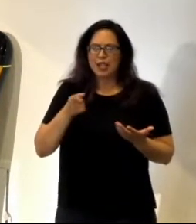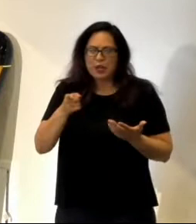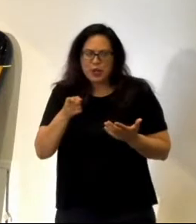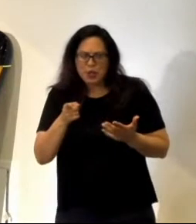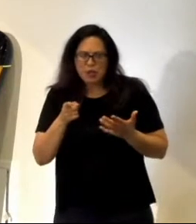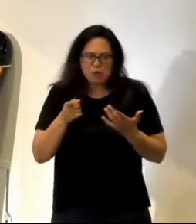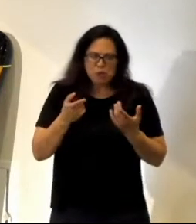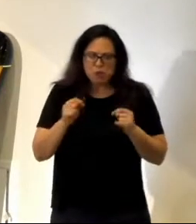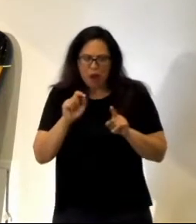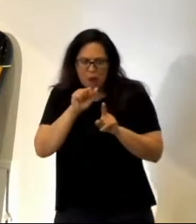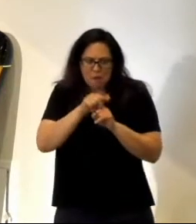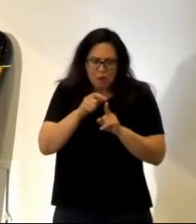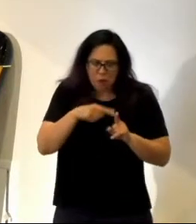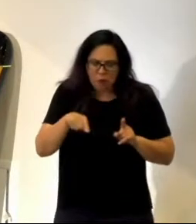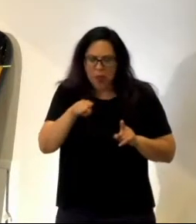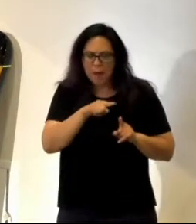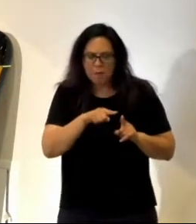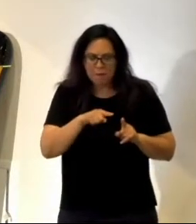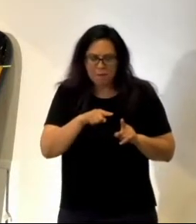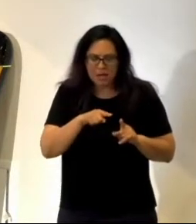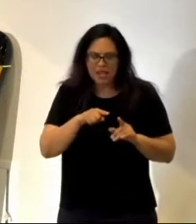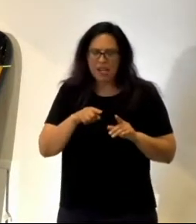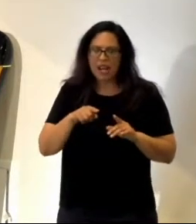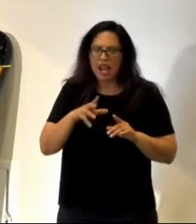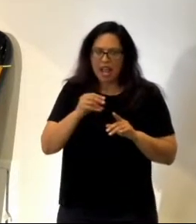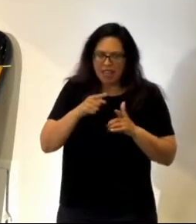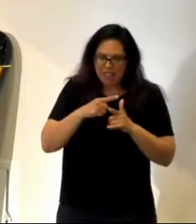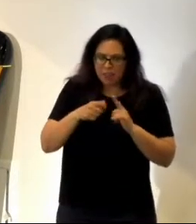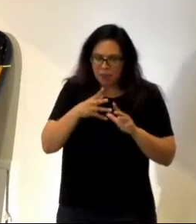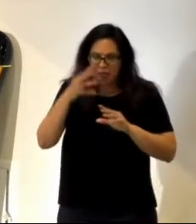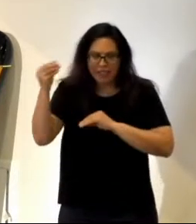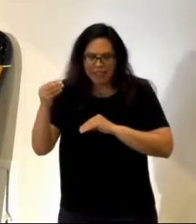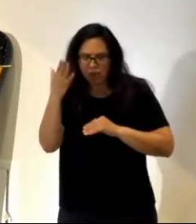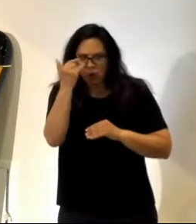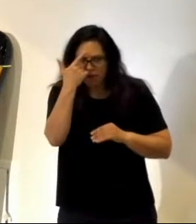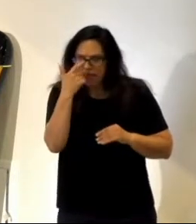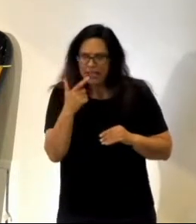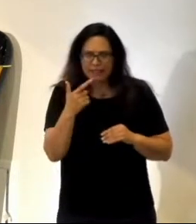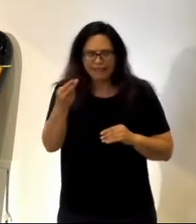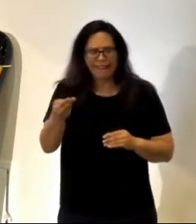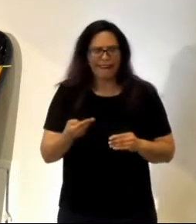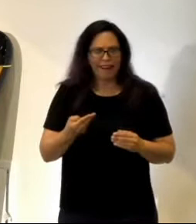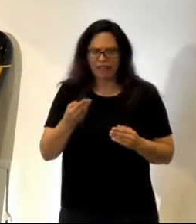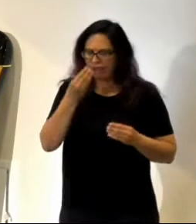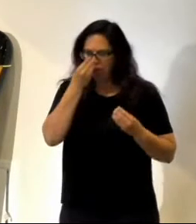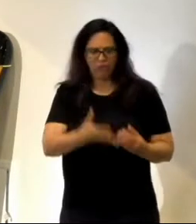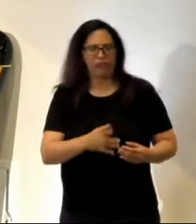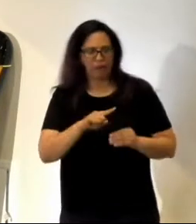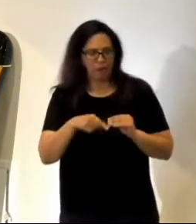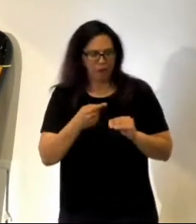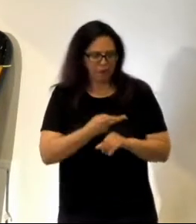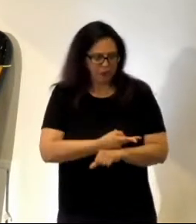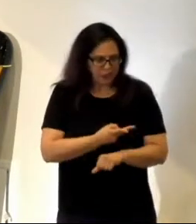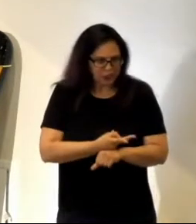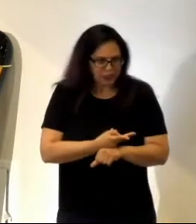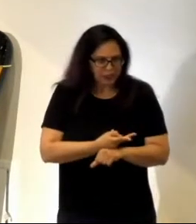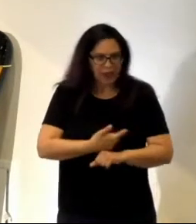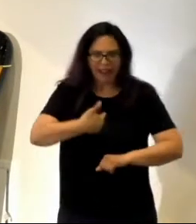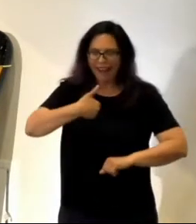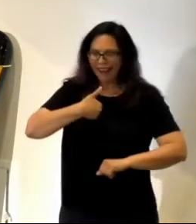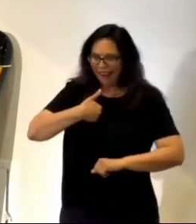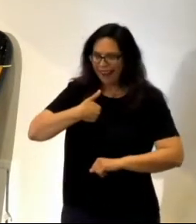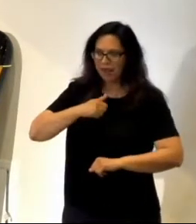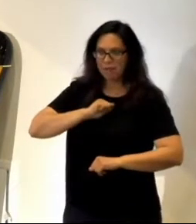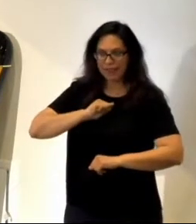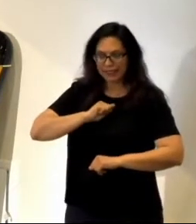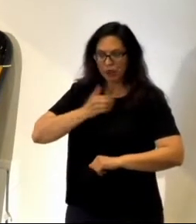the wolf snatches them and scatters them. He flees because he's a hired hand and cares nothing for the sheep. I am the good